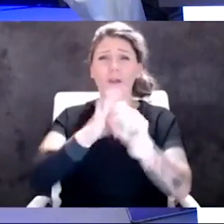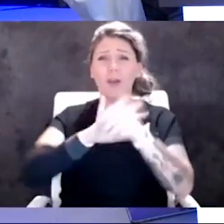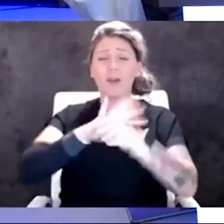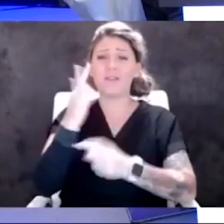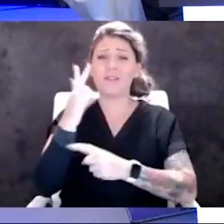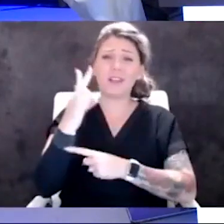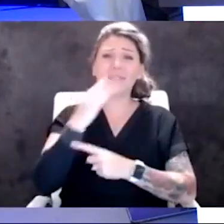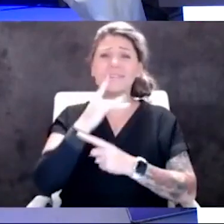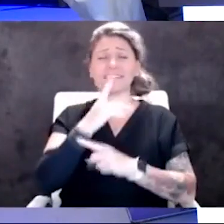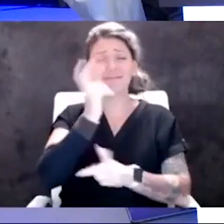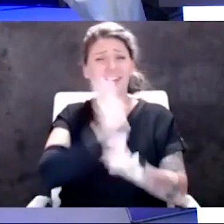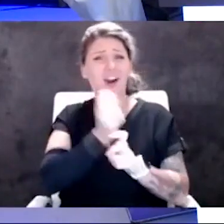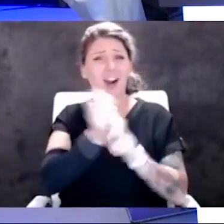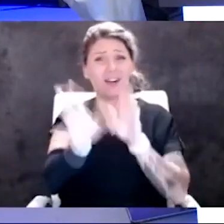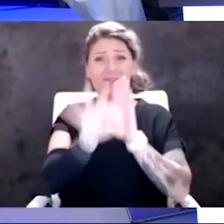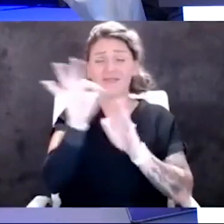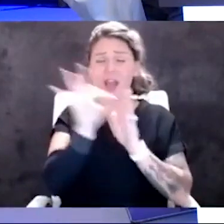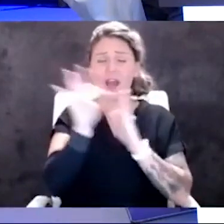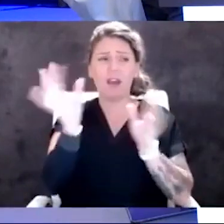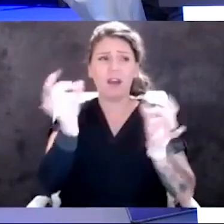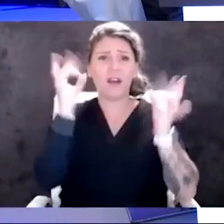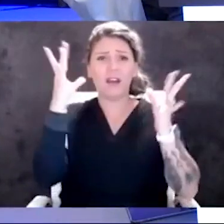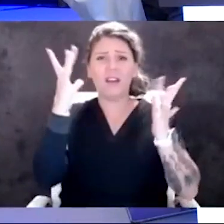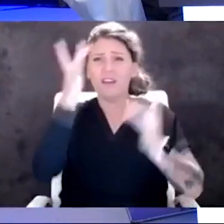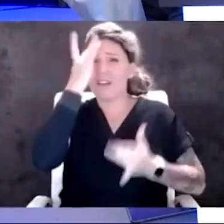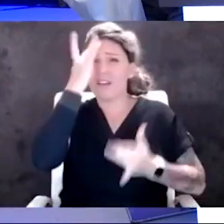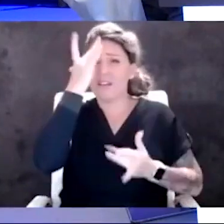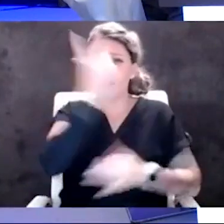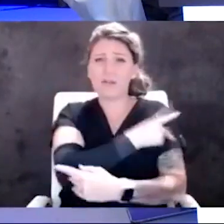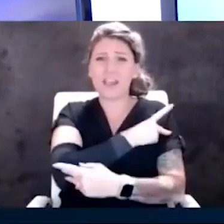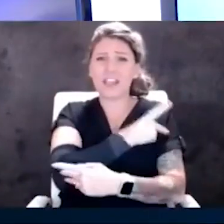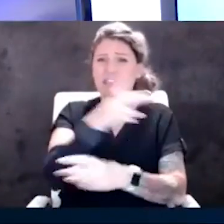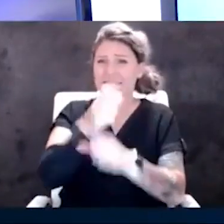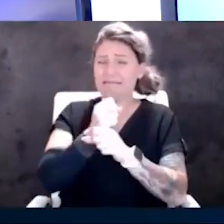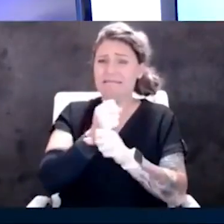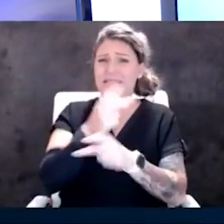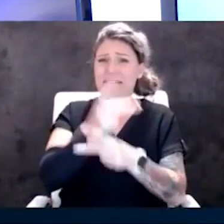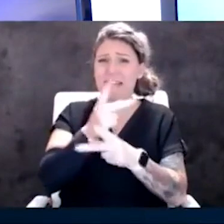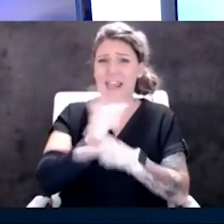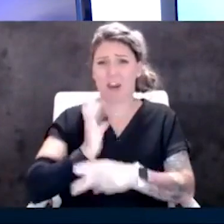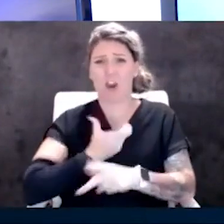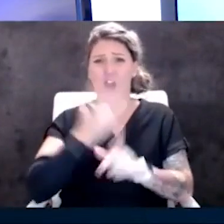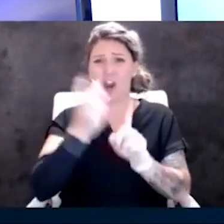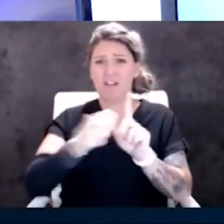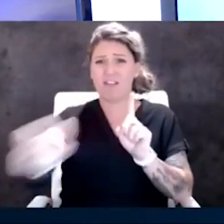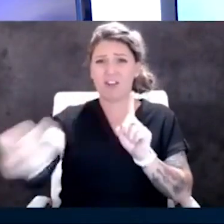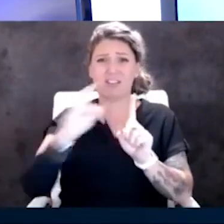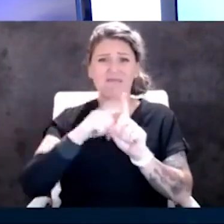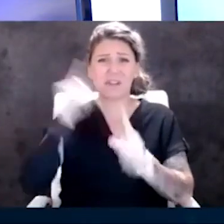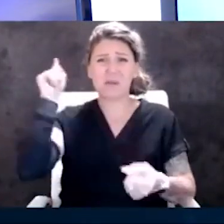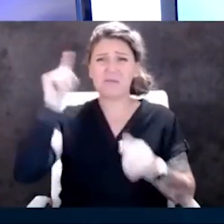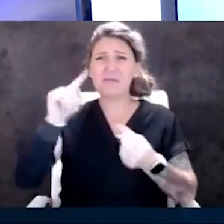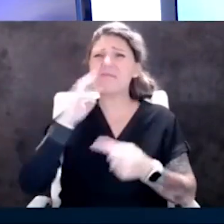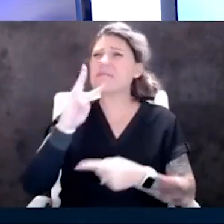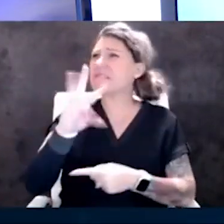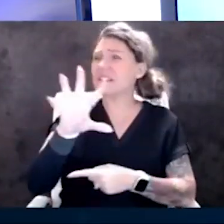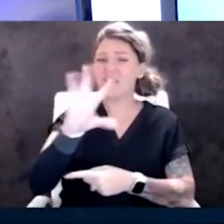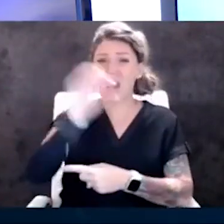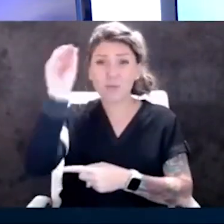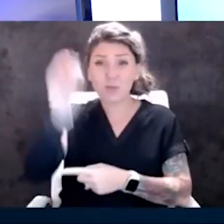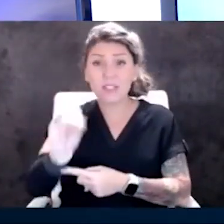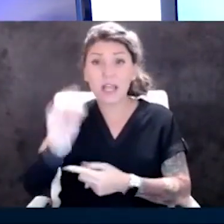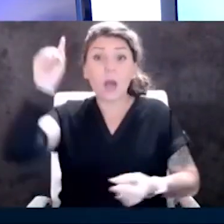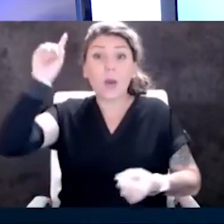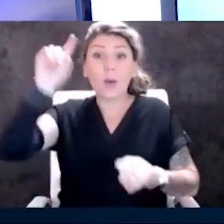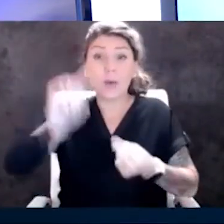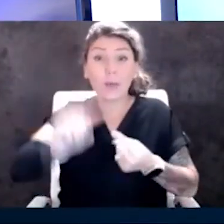a place to get critically ill patients to receive care. We know that our transfer center dropped from about 65% of patients accepted down to 25% of